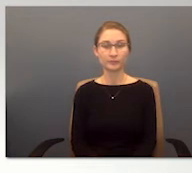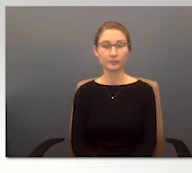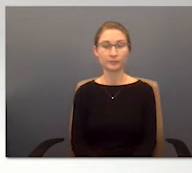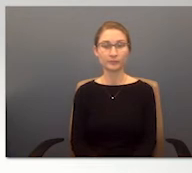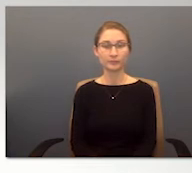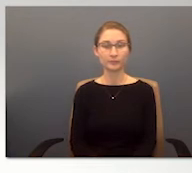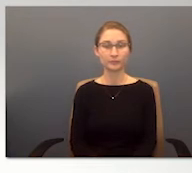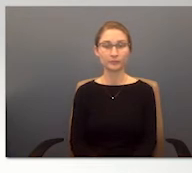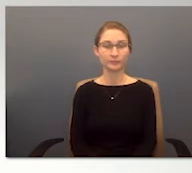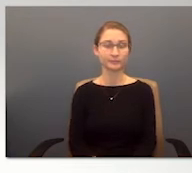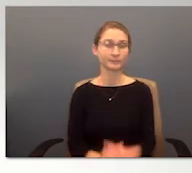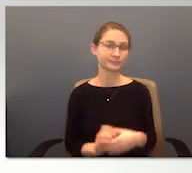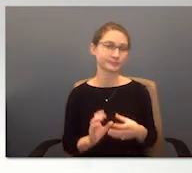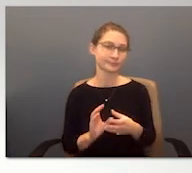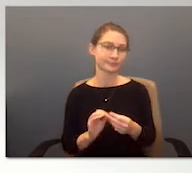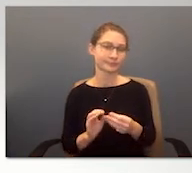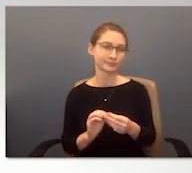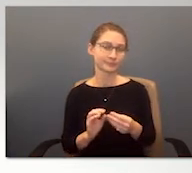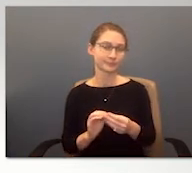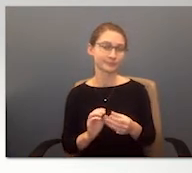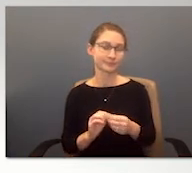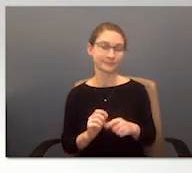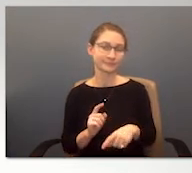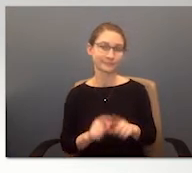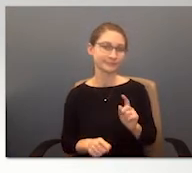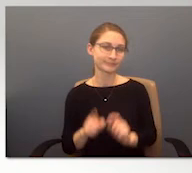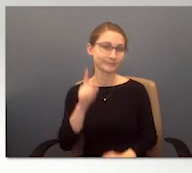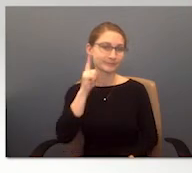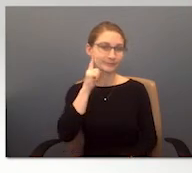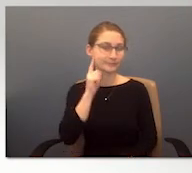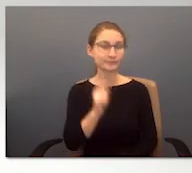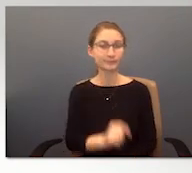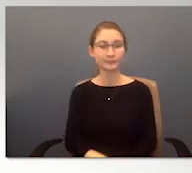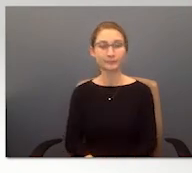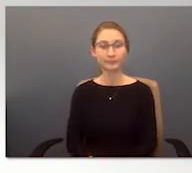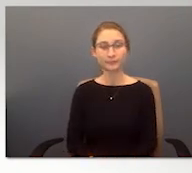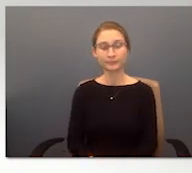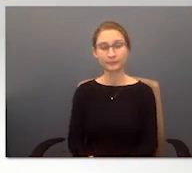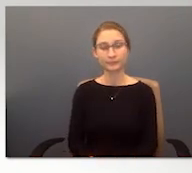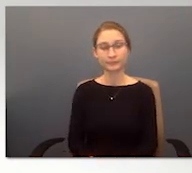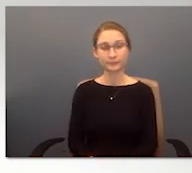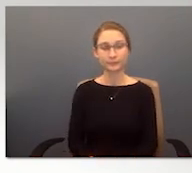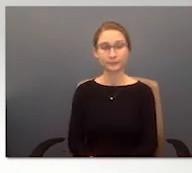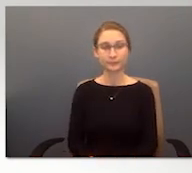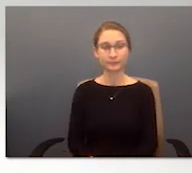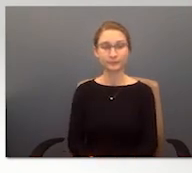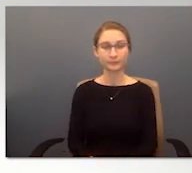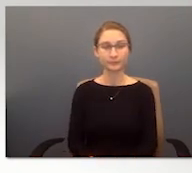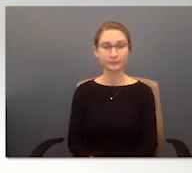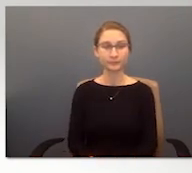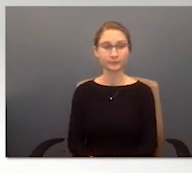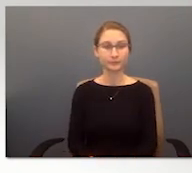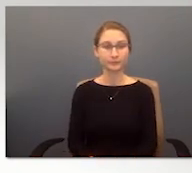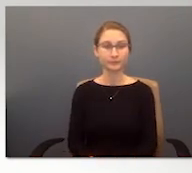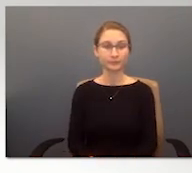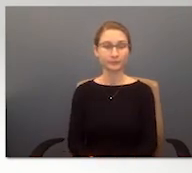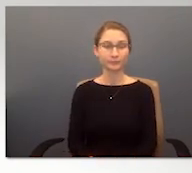and the family has specific needs, if it is a family-centered program, I would encourage them to ask for